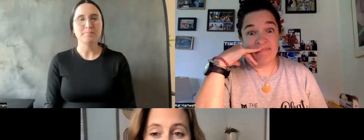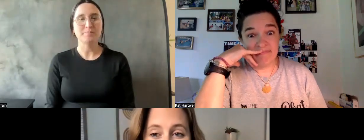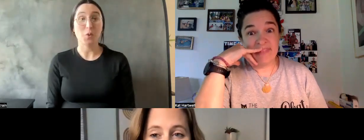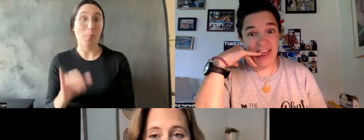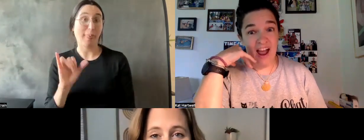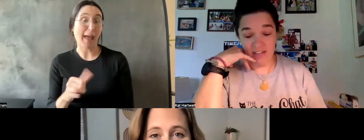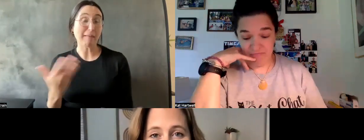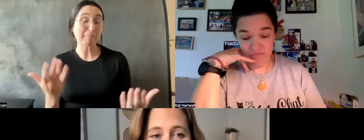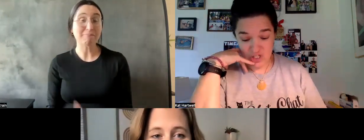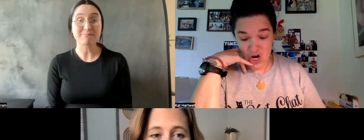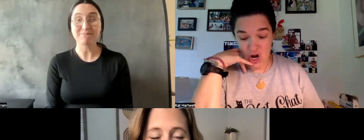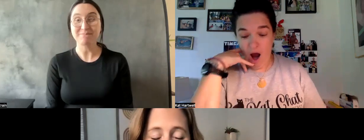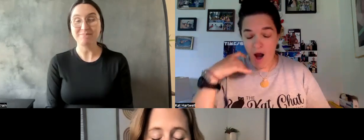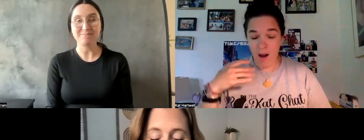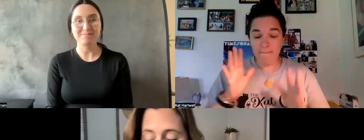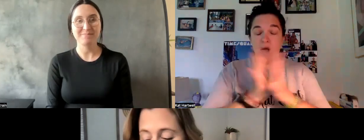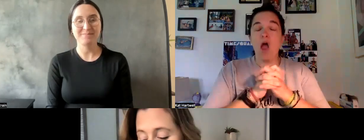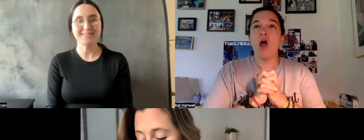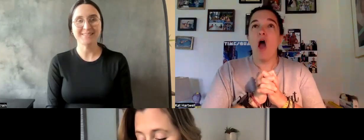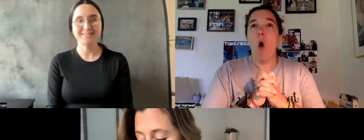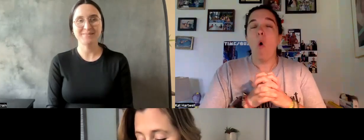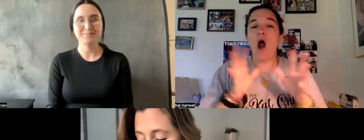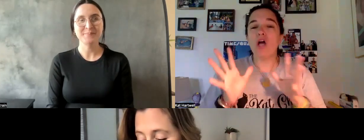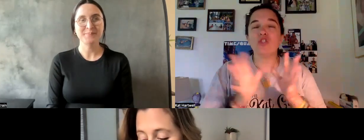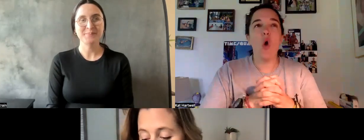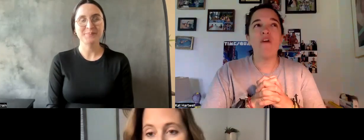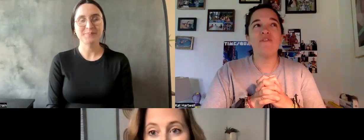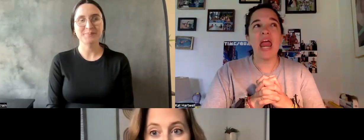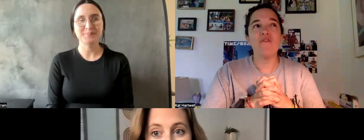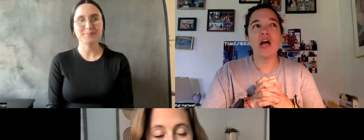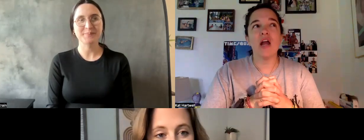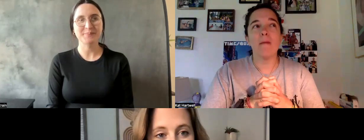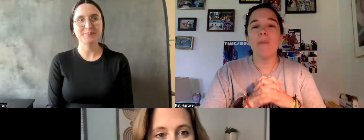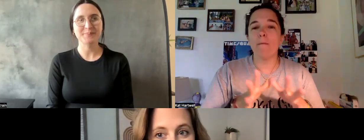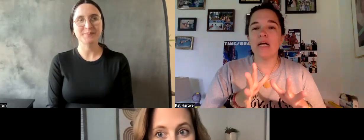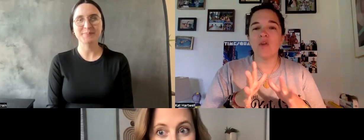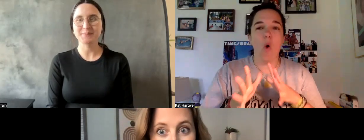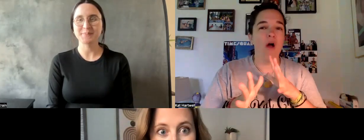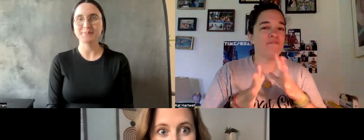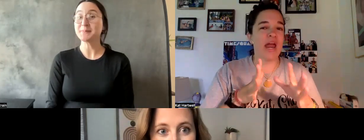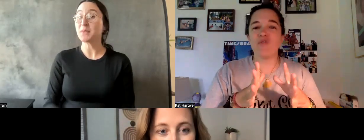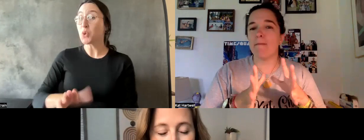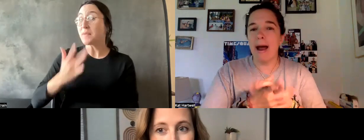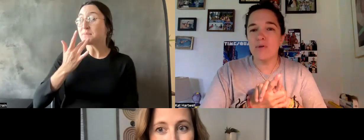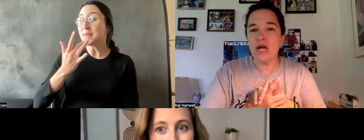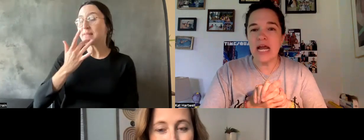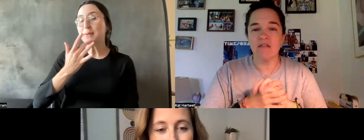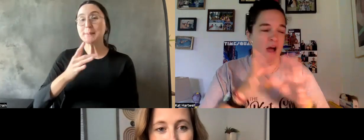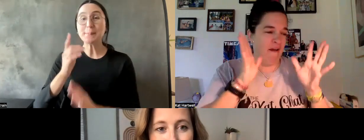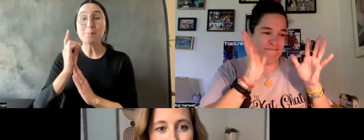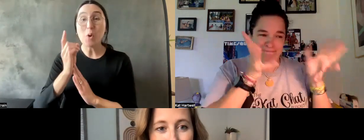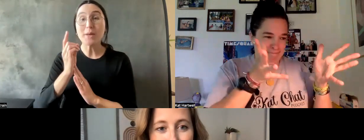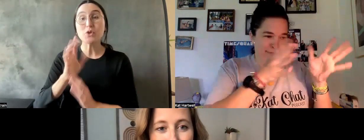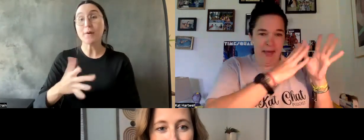So yeah, for sure. What is your favorite moment or favorite memory